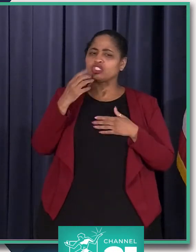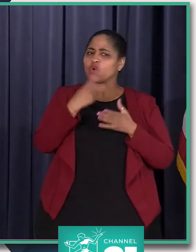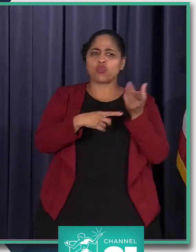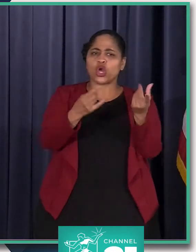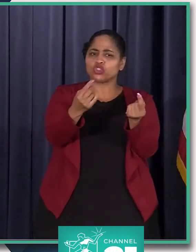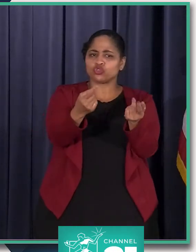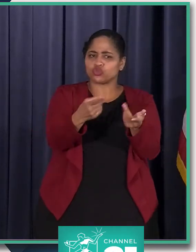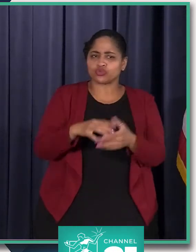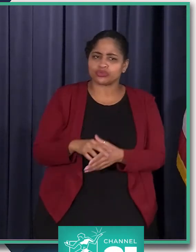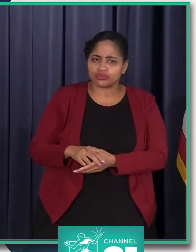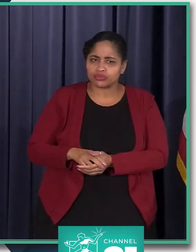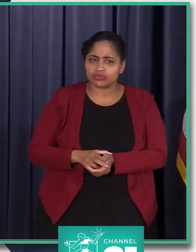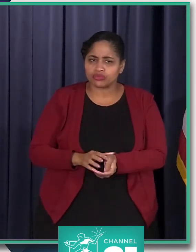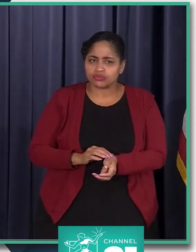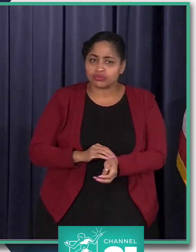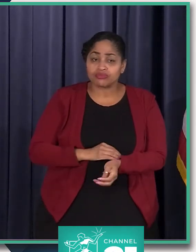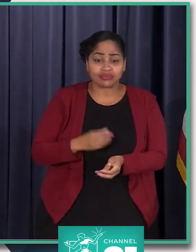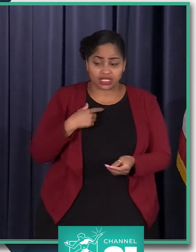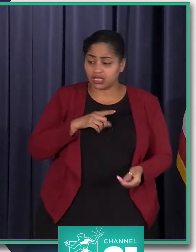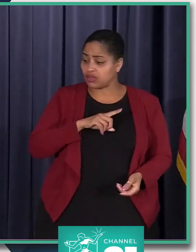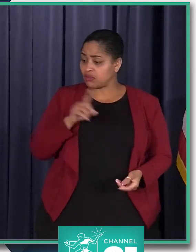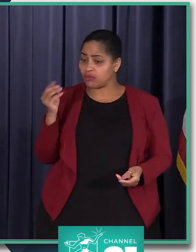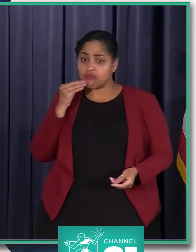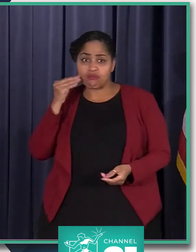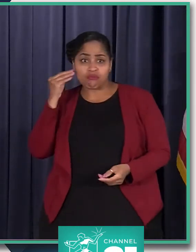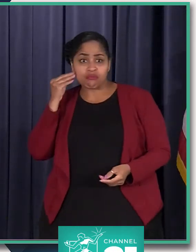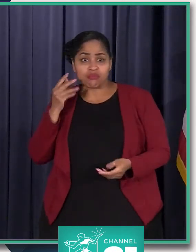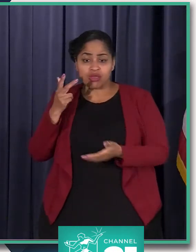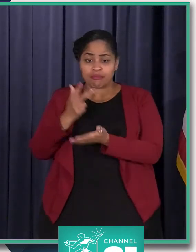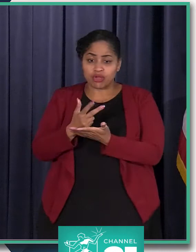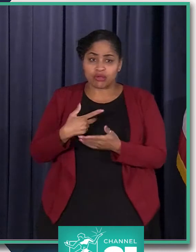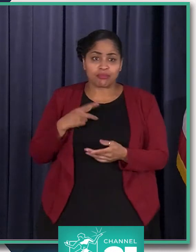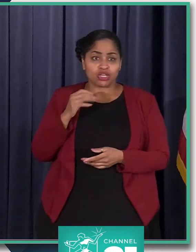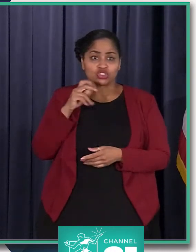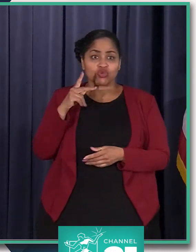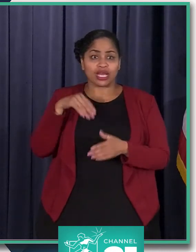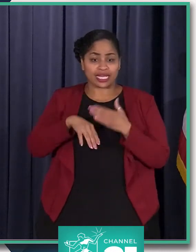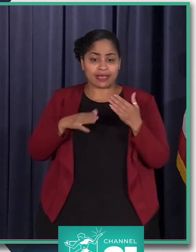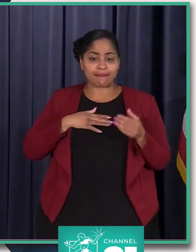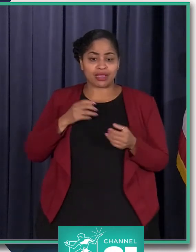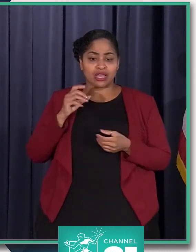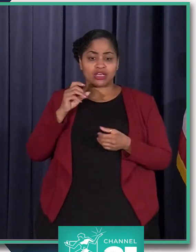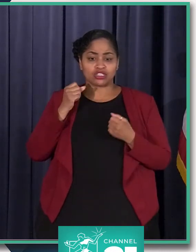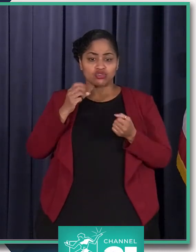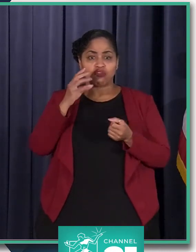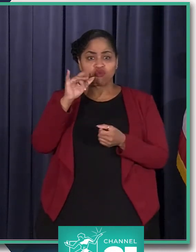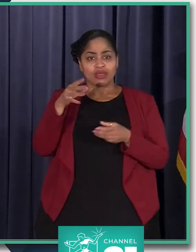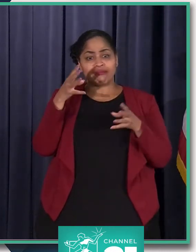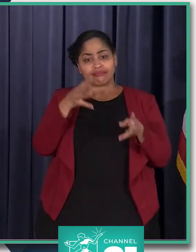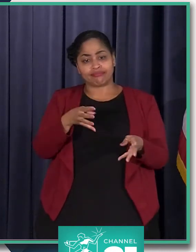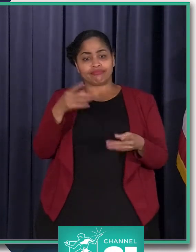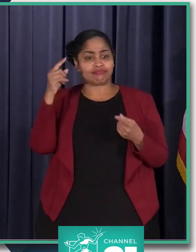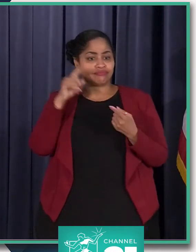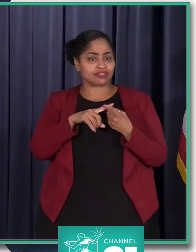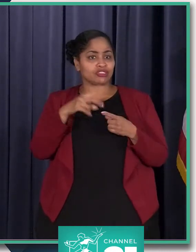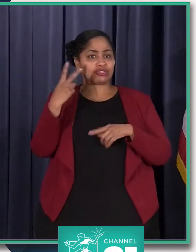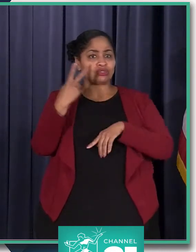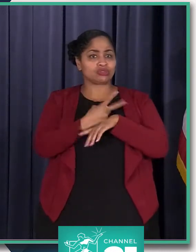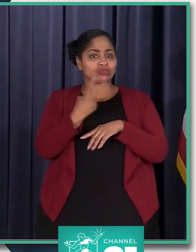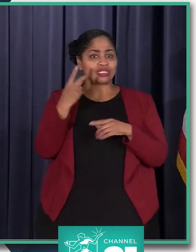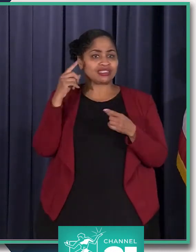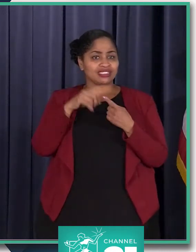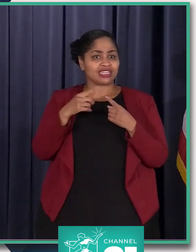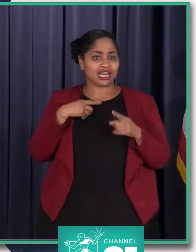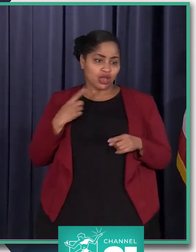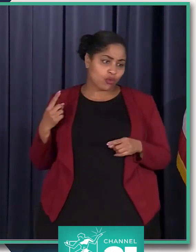do? I went back home, parked my truck in my driveway, kept it there until 2 days till